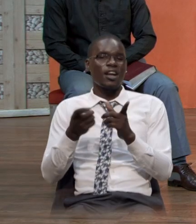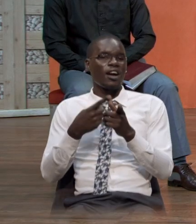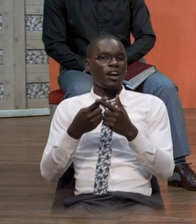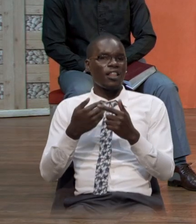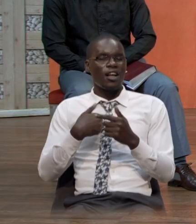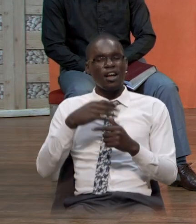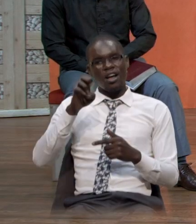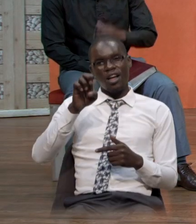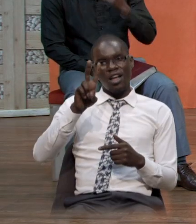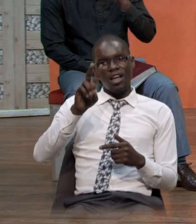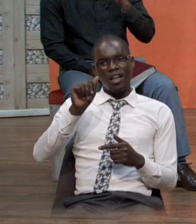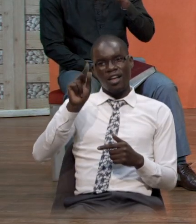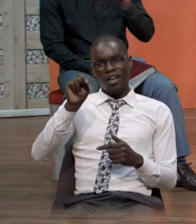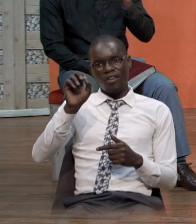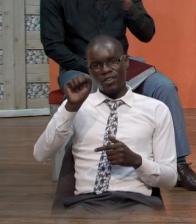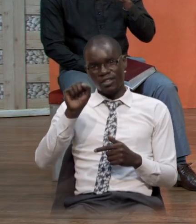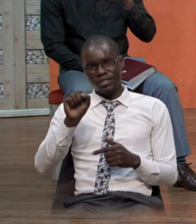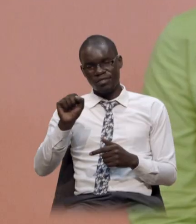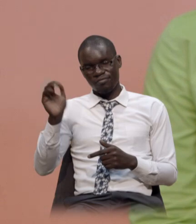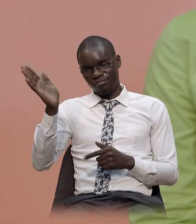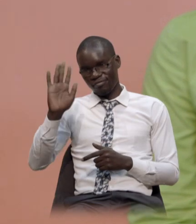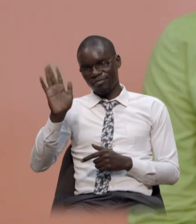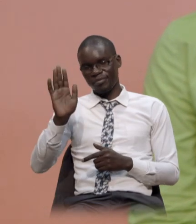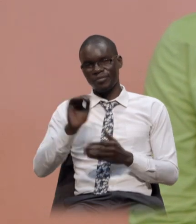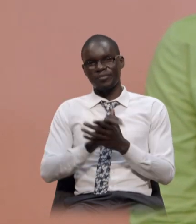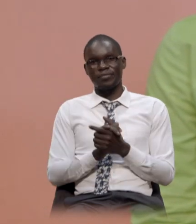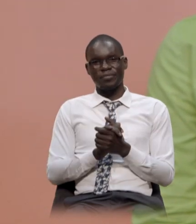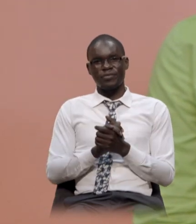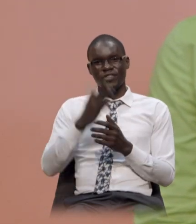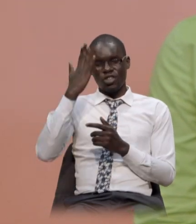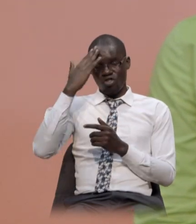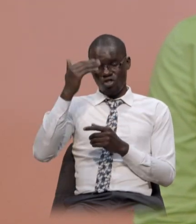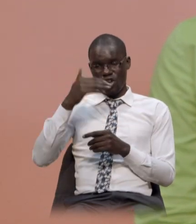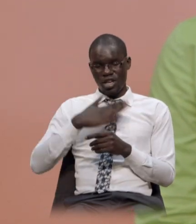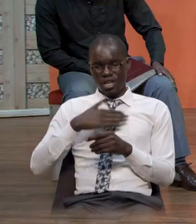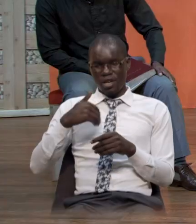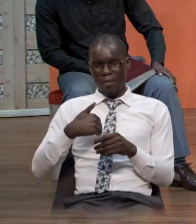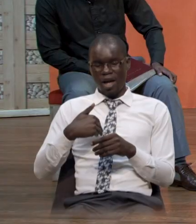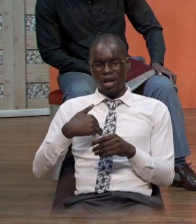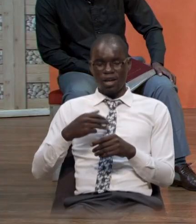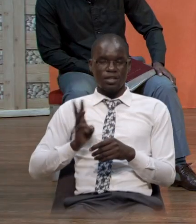have Evans Okwakao. Hi. You know, in my mother tongue, Okwakao means